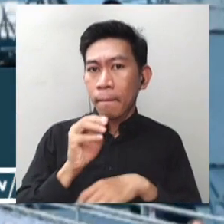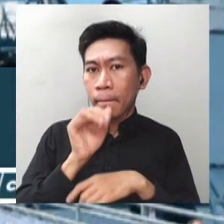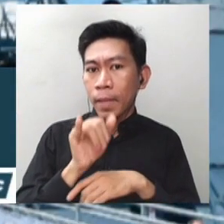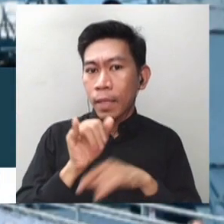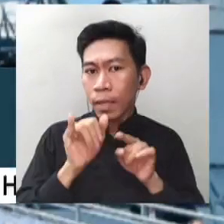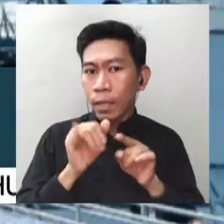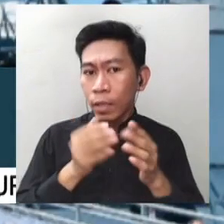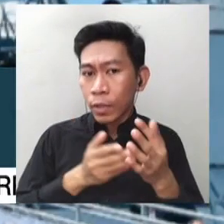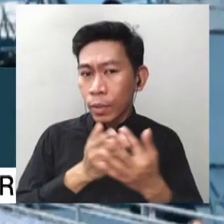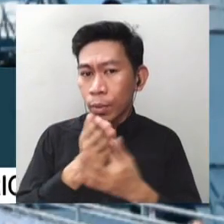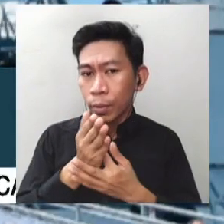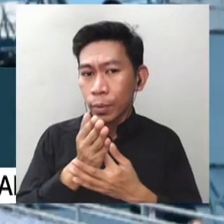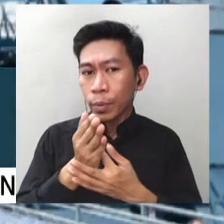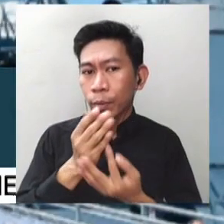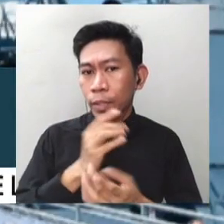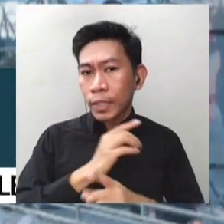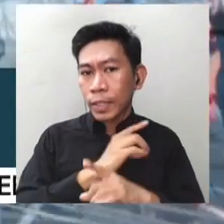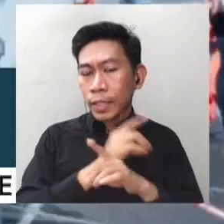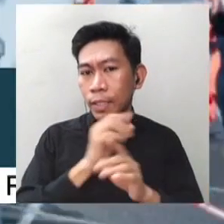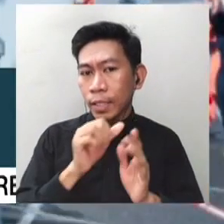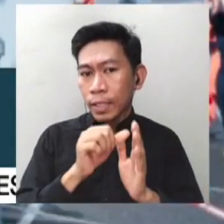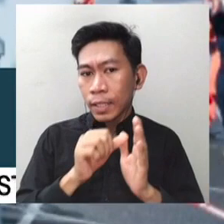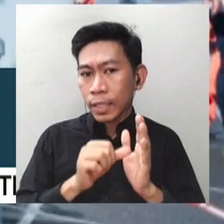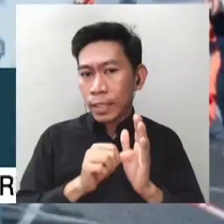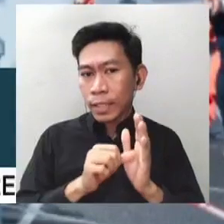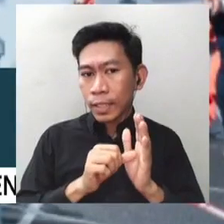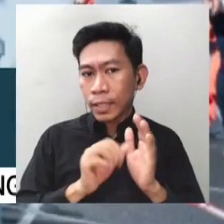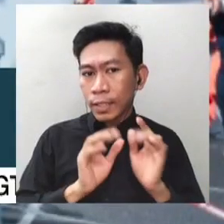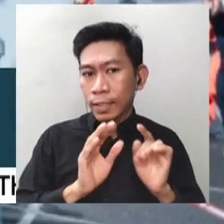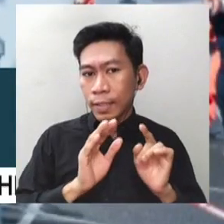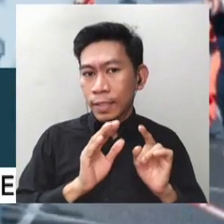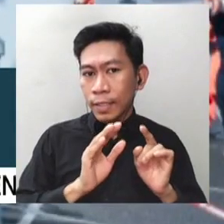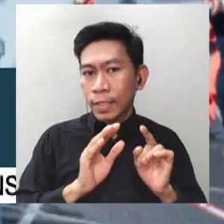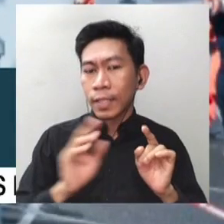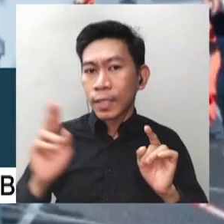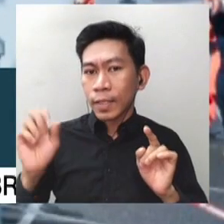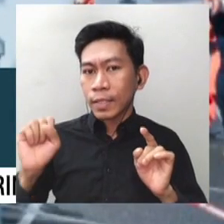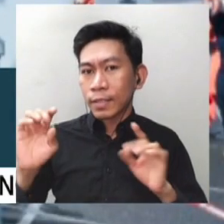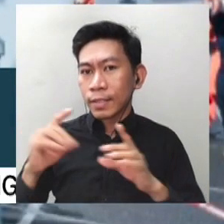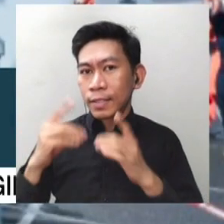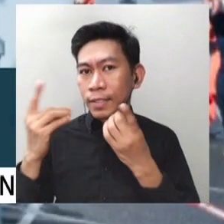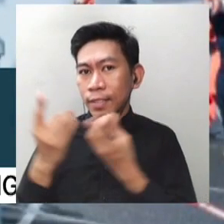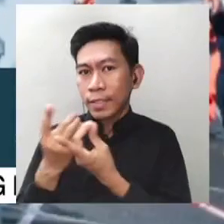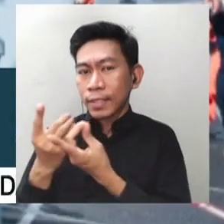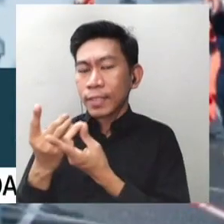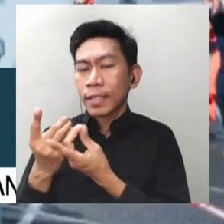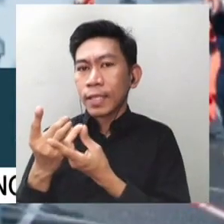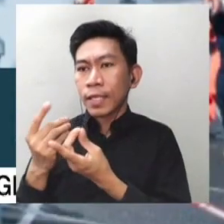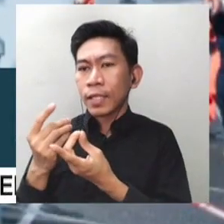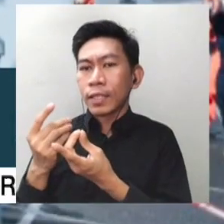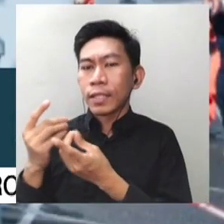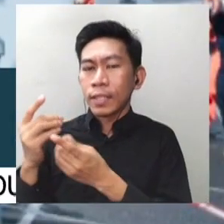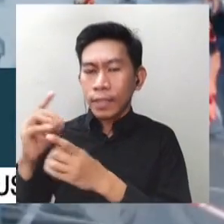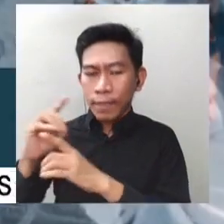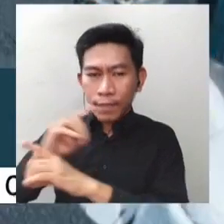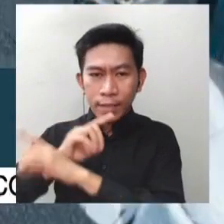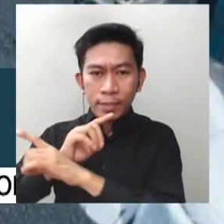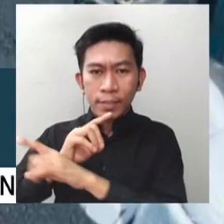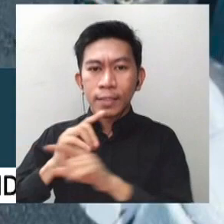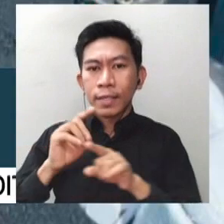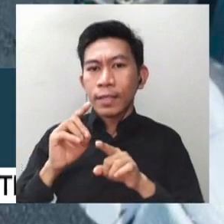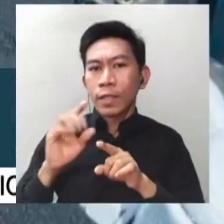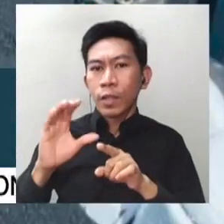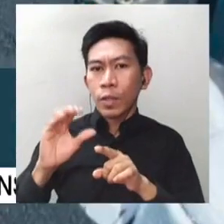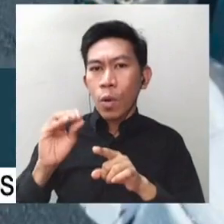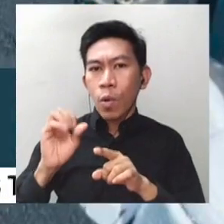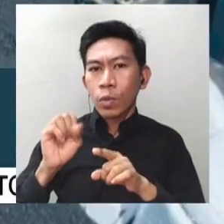Defense Article Program. EDAs are U.S. Department of Defense and U.S. Coast Guard-owned assets that are no longer needed